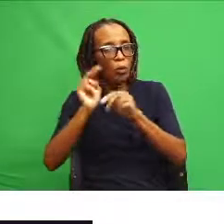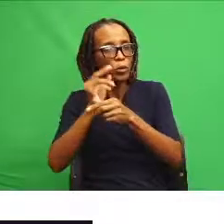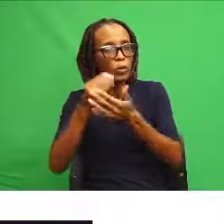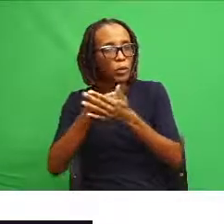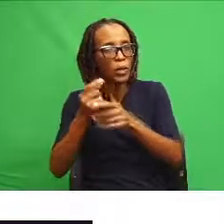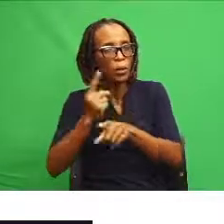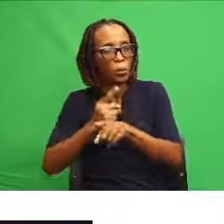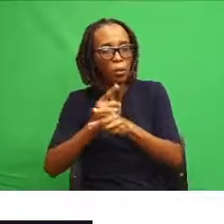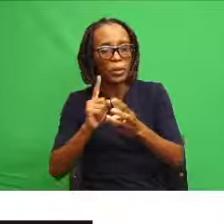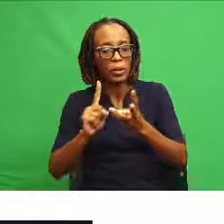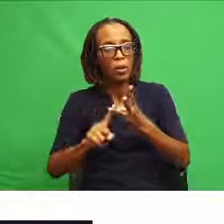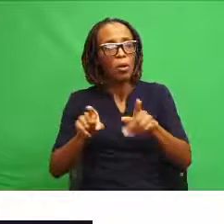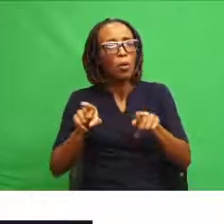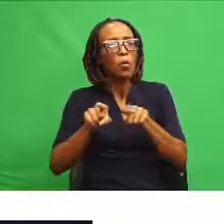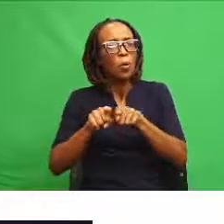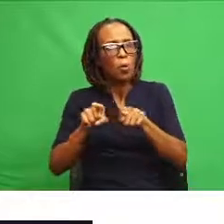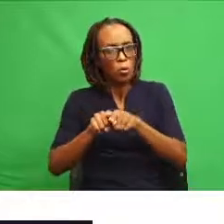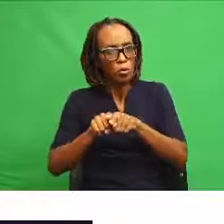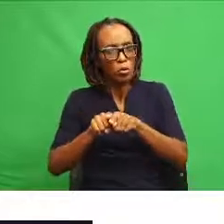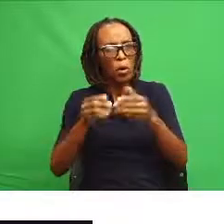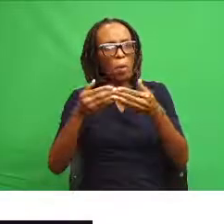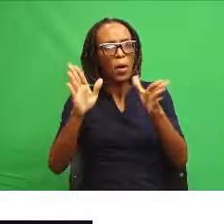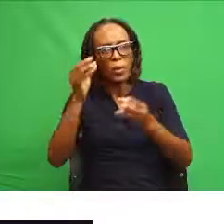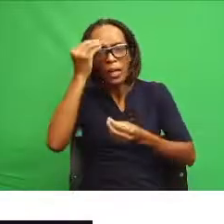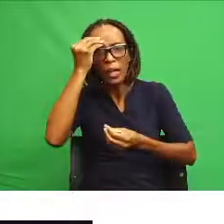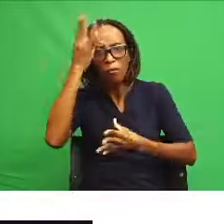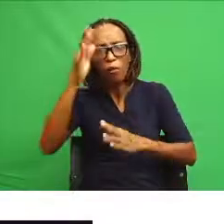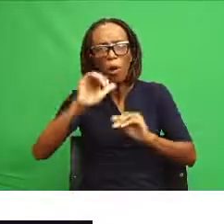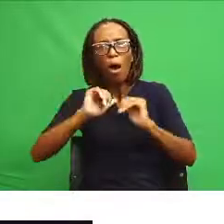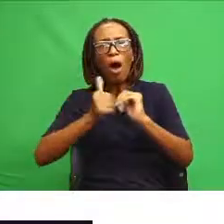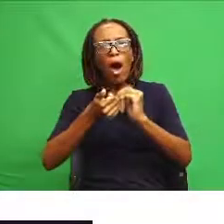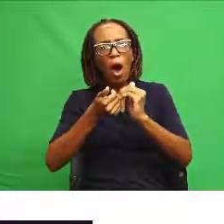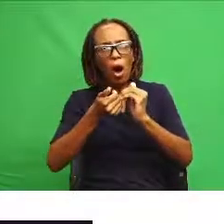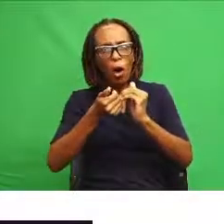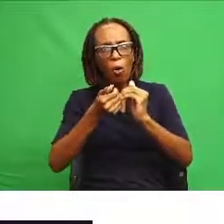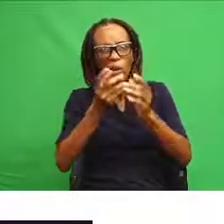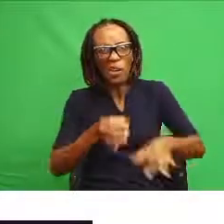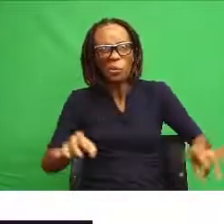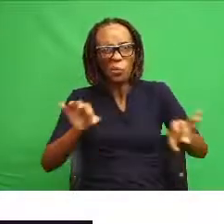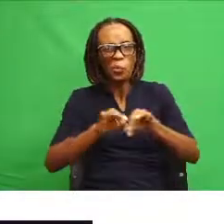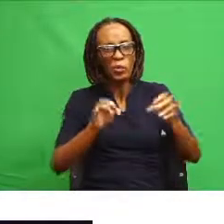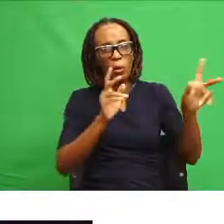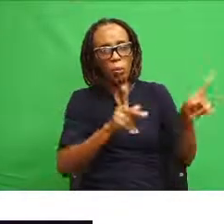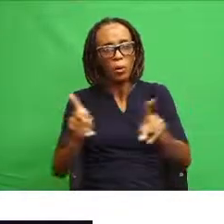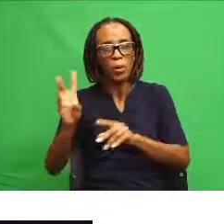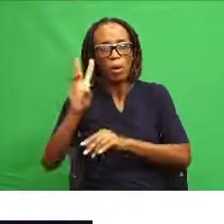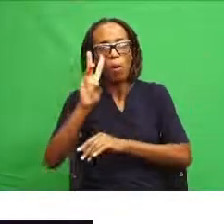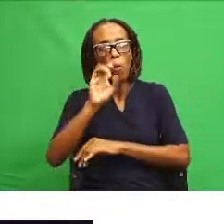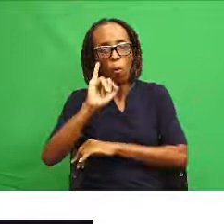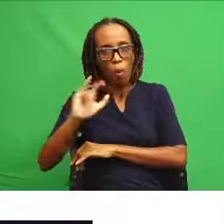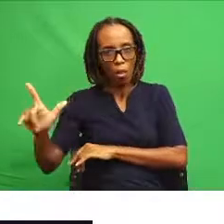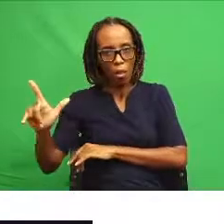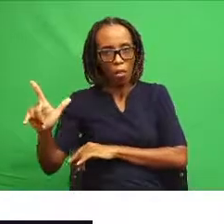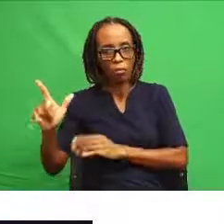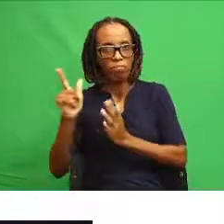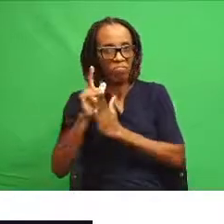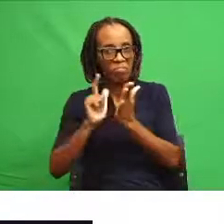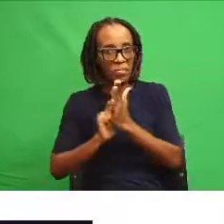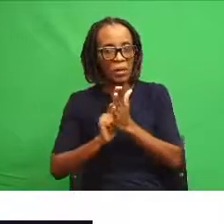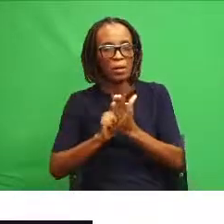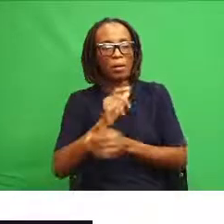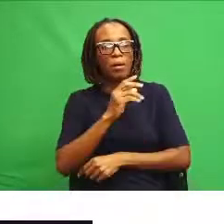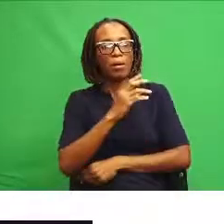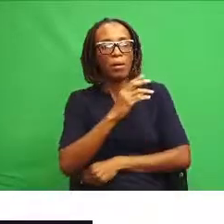Thirdly, sensitization and awareness on the preparation of wills and estate planning for older persons,